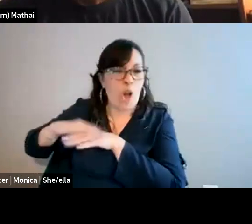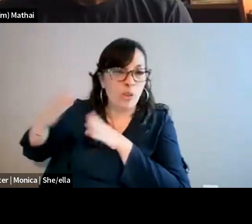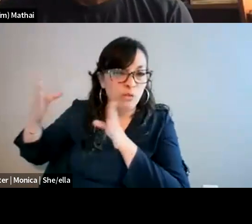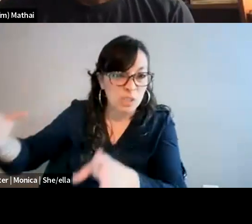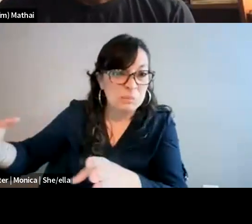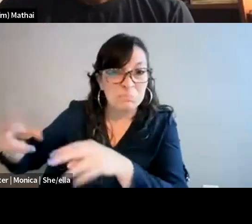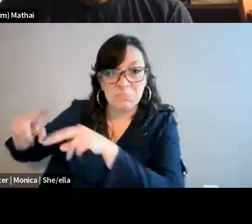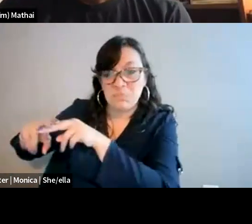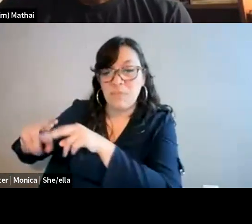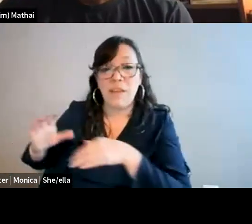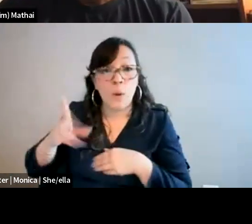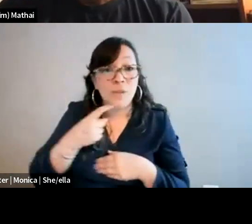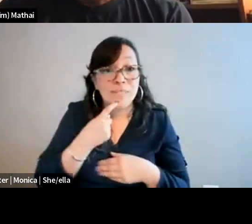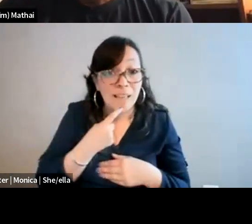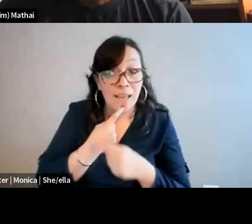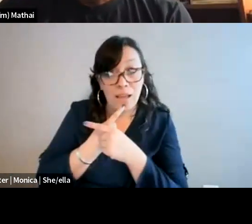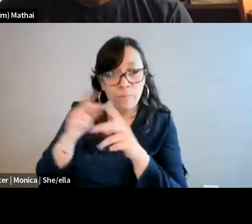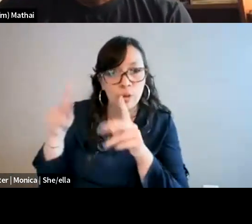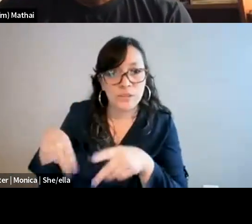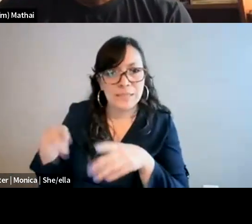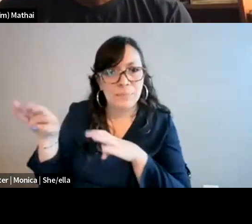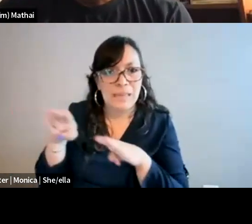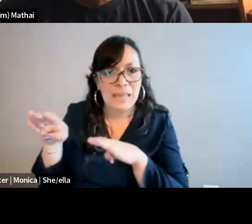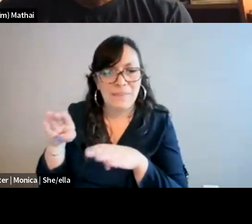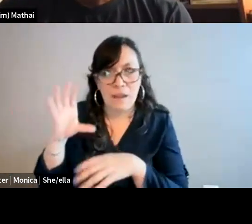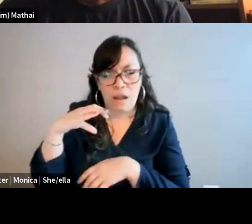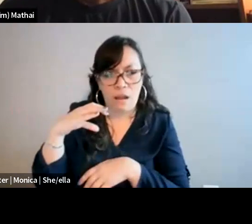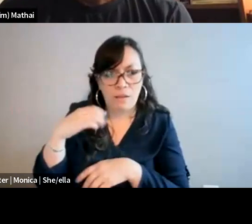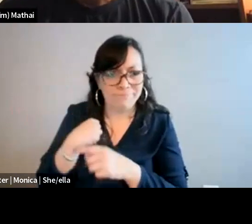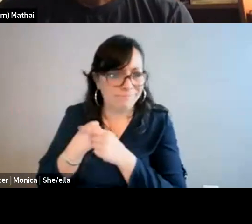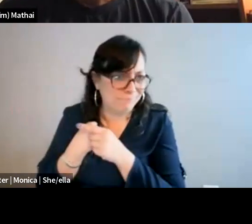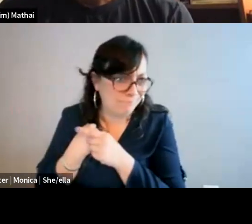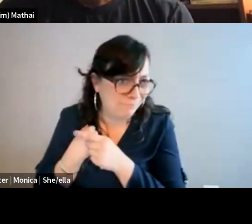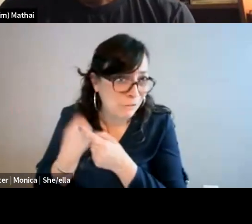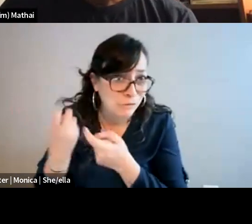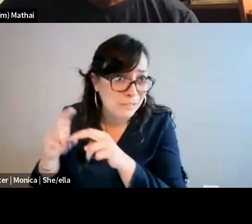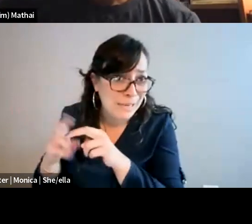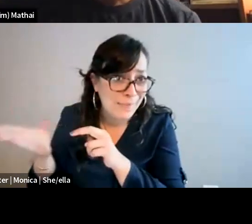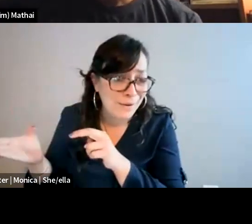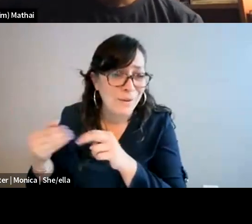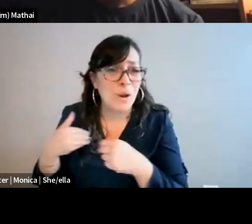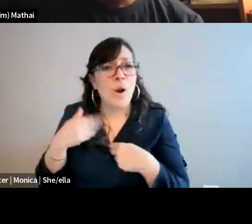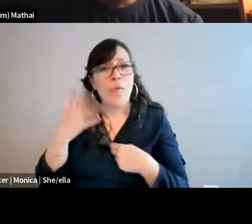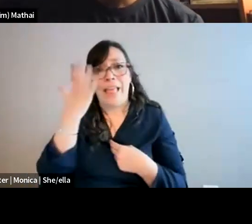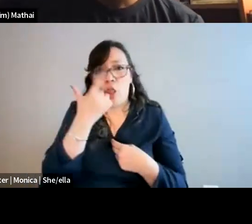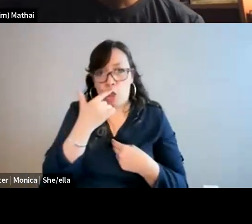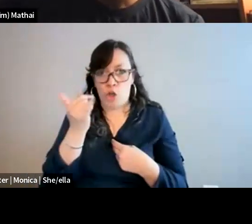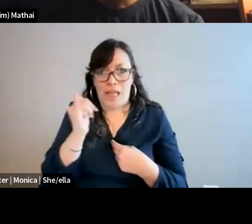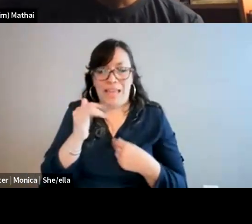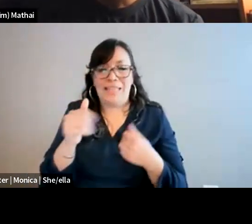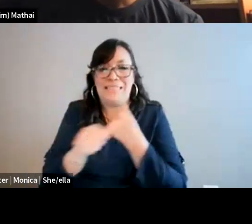they say the person is acting bizarrely, which is, or they look like they are a danger, or they can be